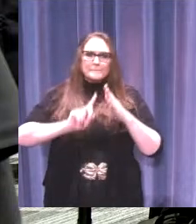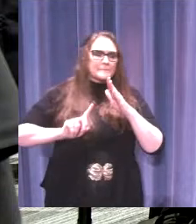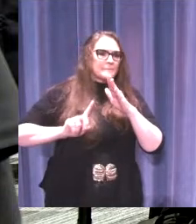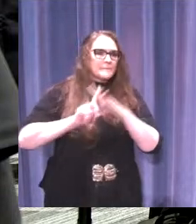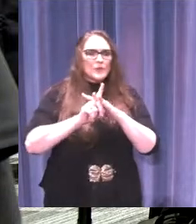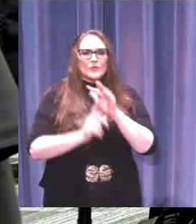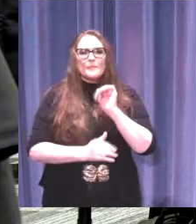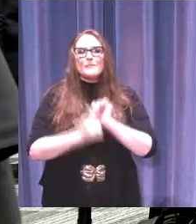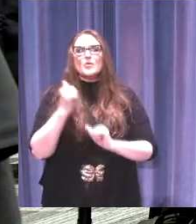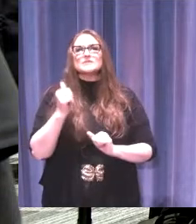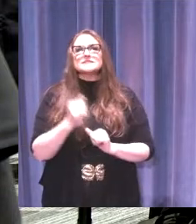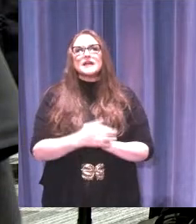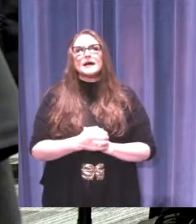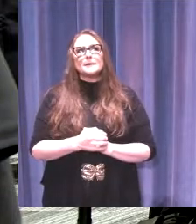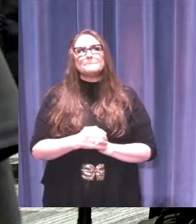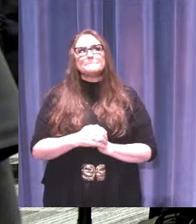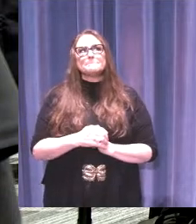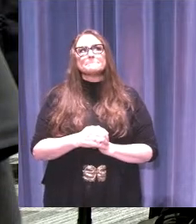is